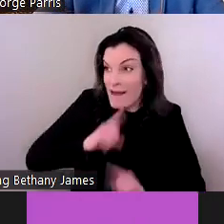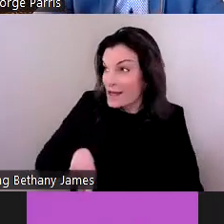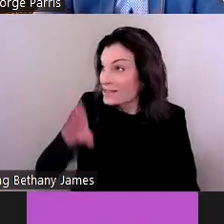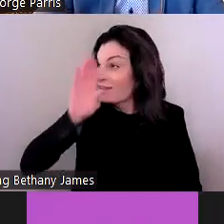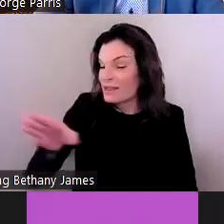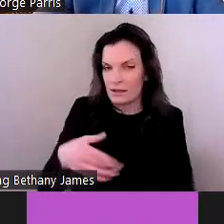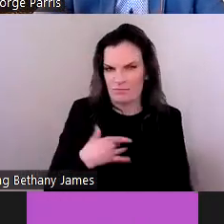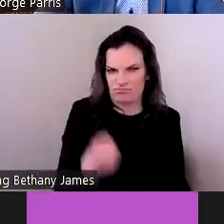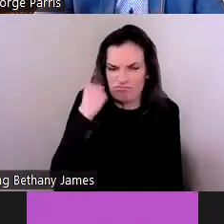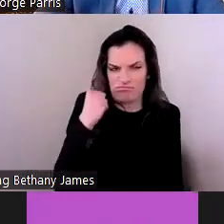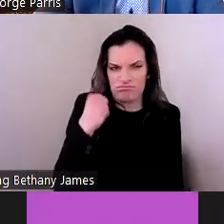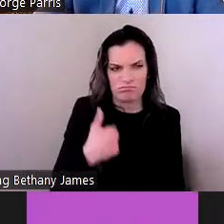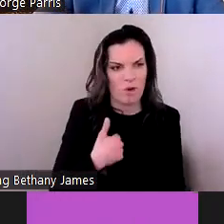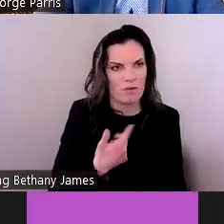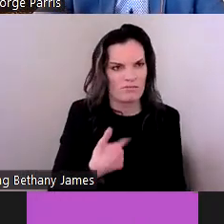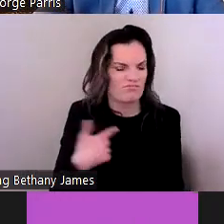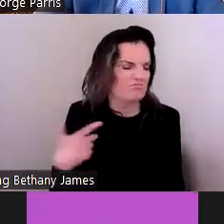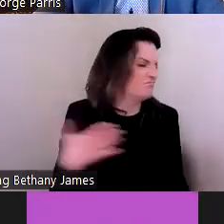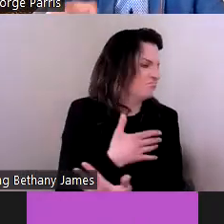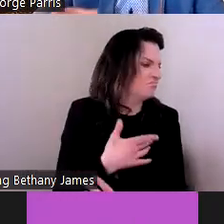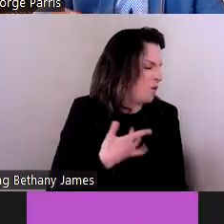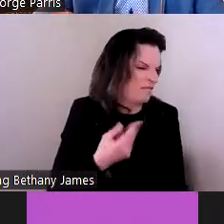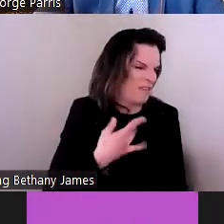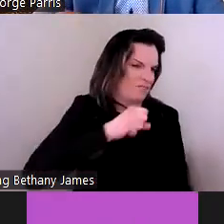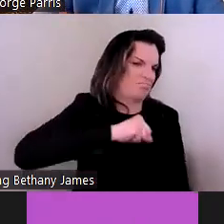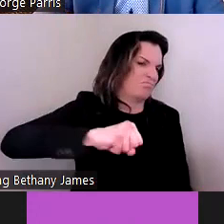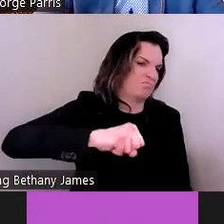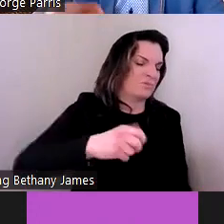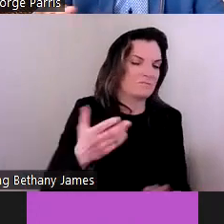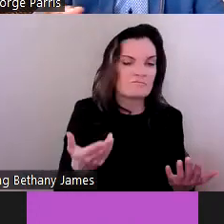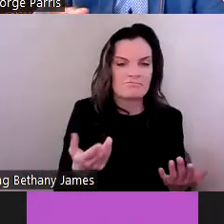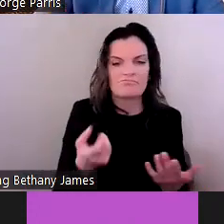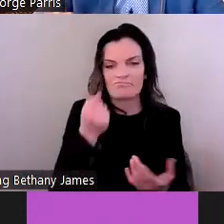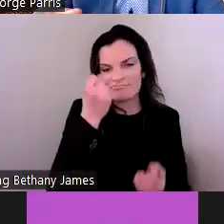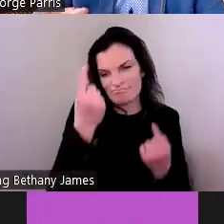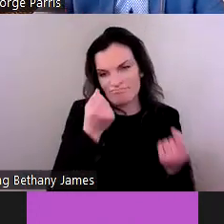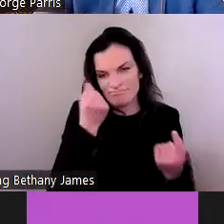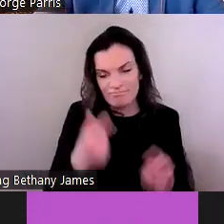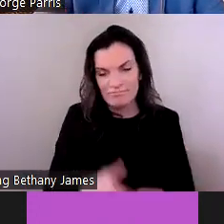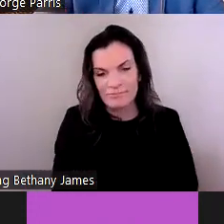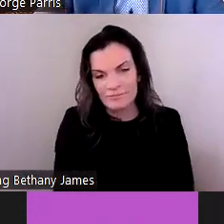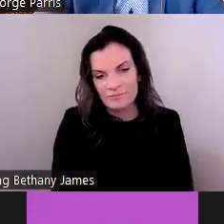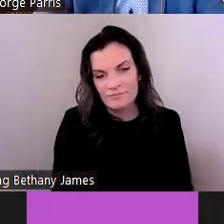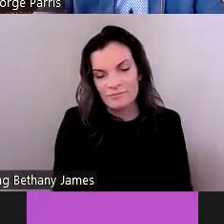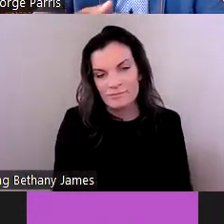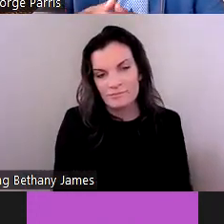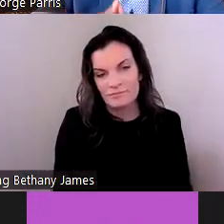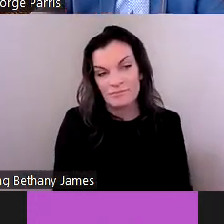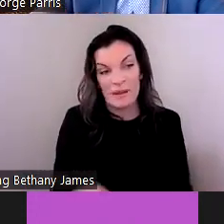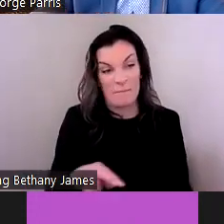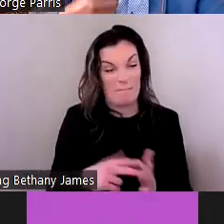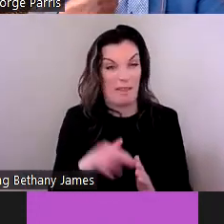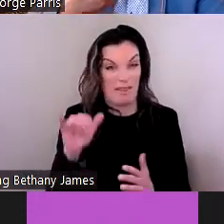lot of conflicts occurring between employees as well as between employees and employers, and it's not a healthy